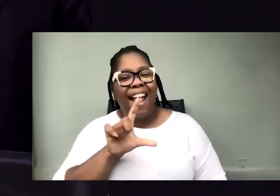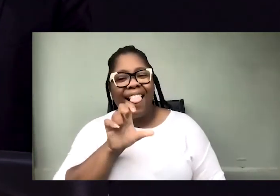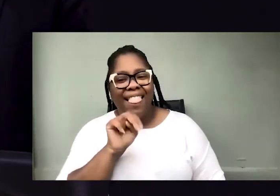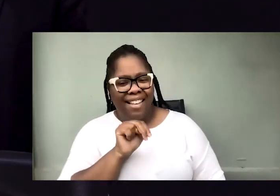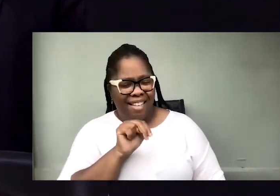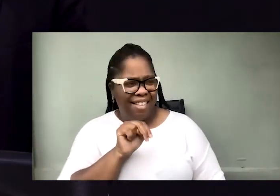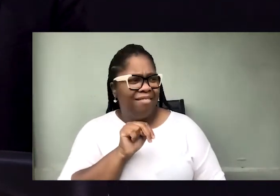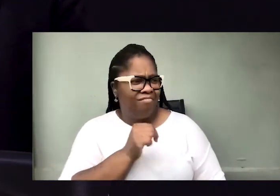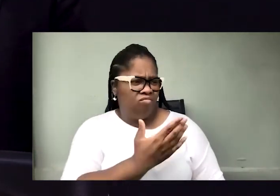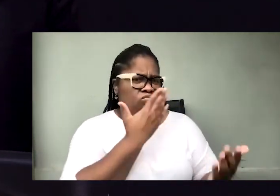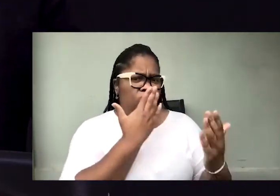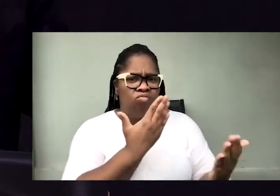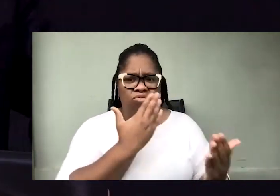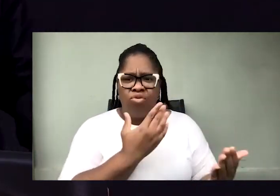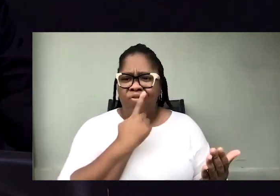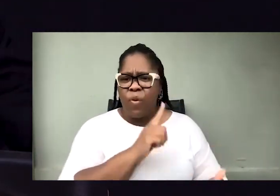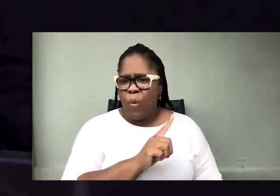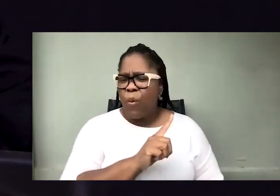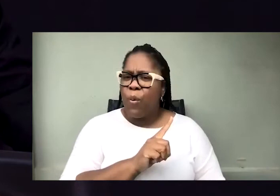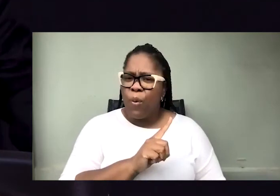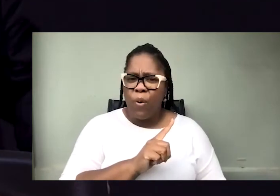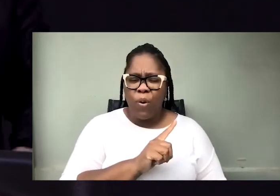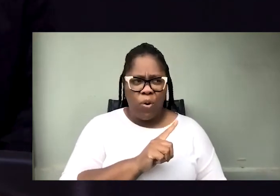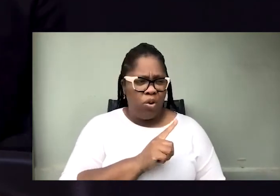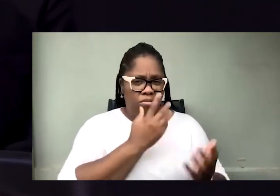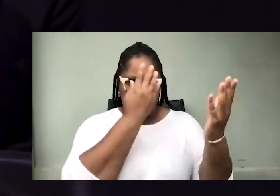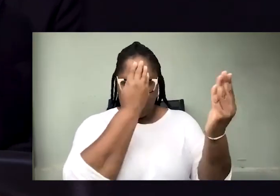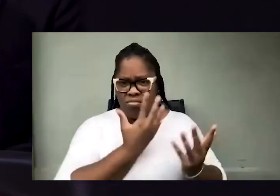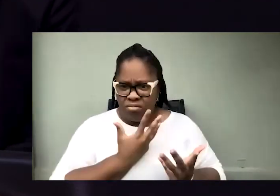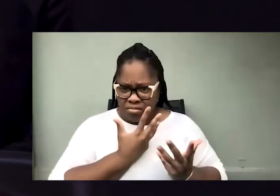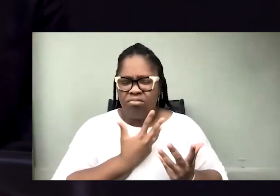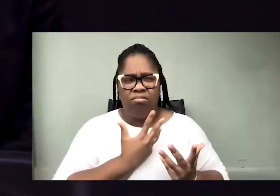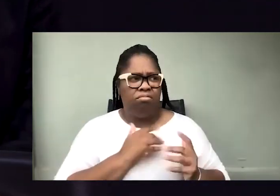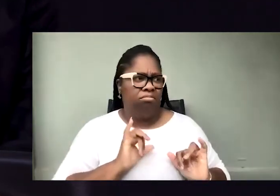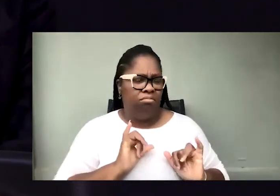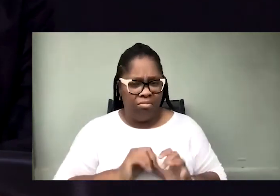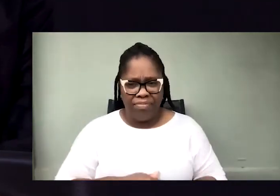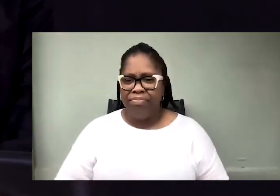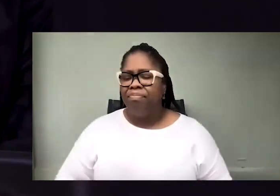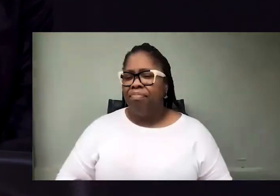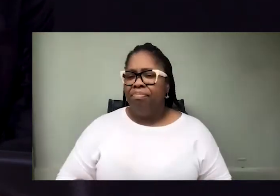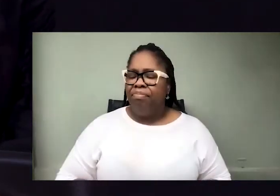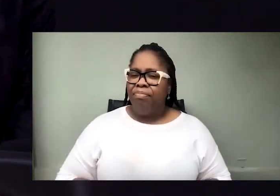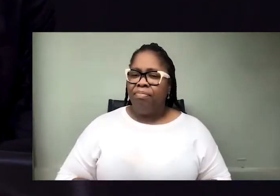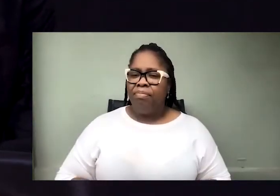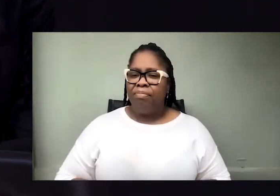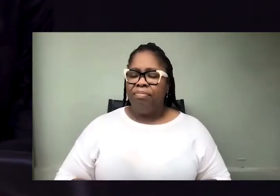those, for all those information and such. Ericka